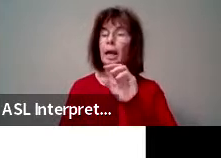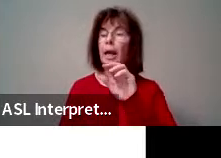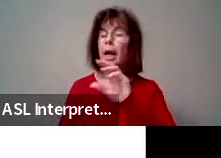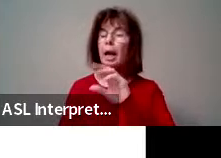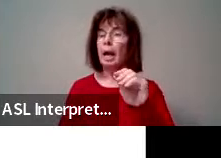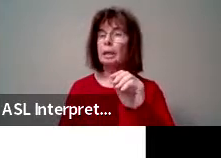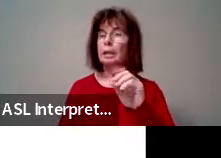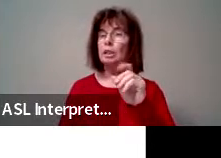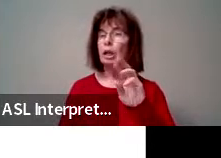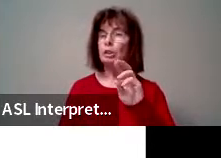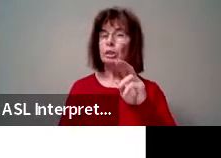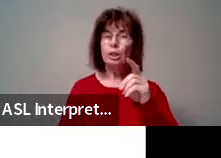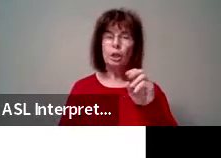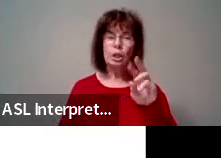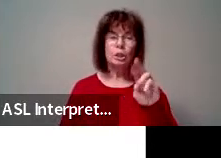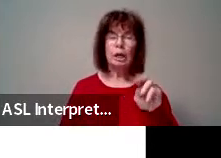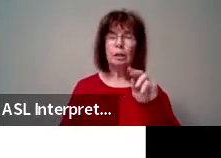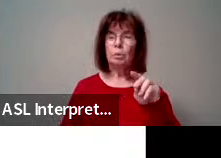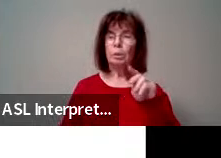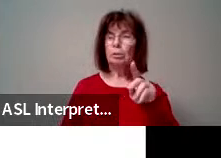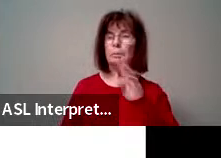MPOX updates.